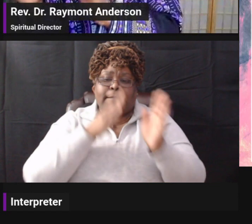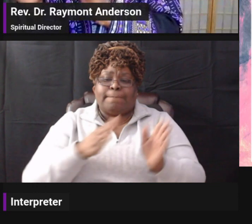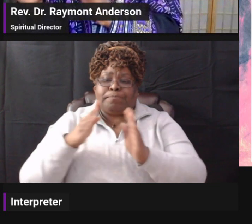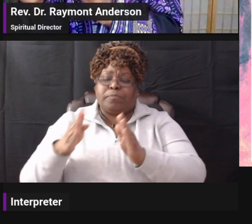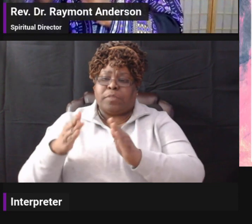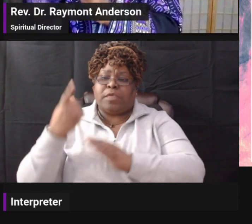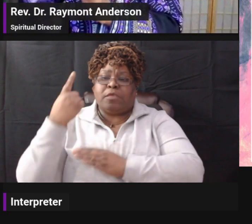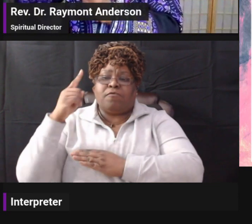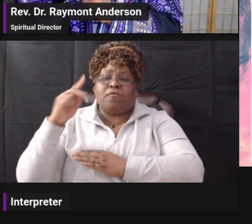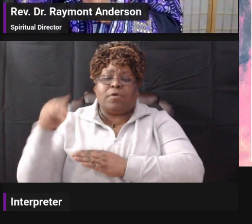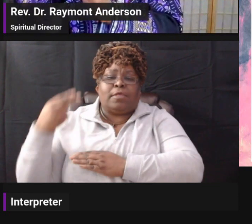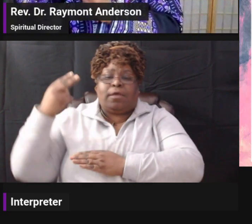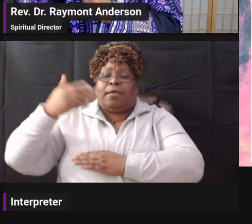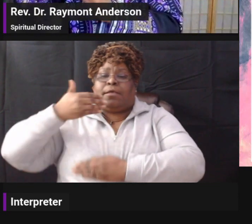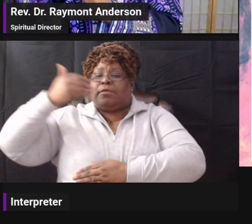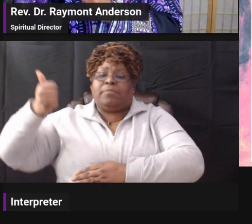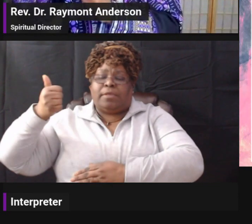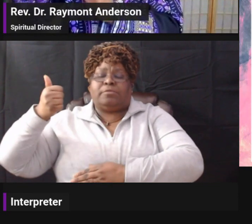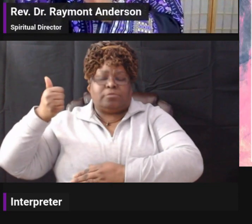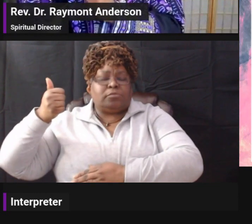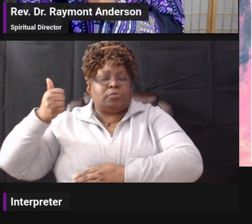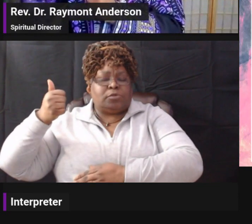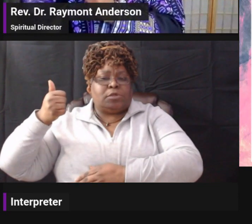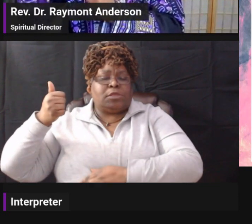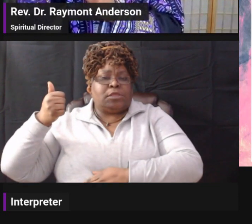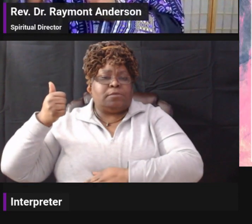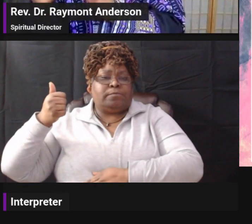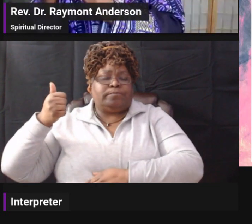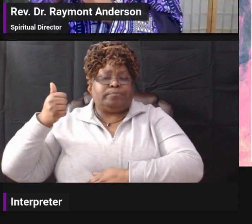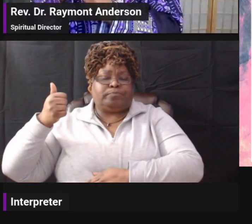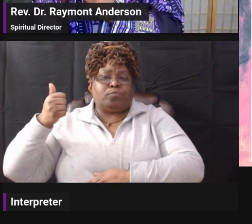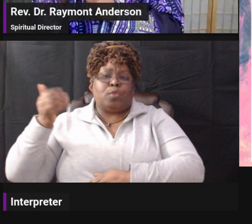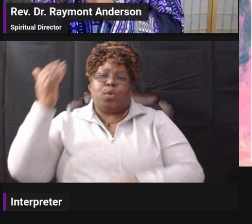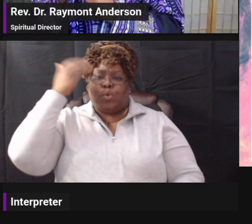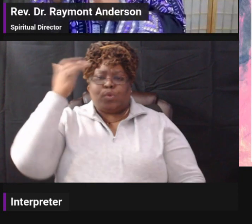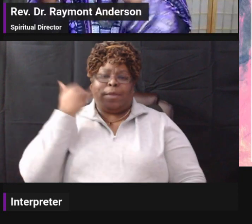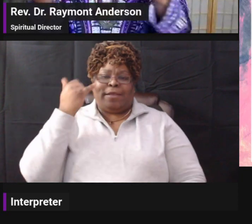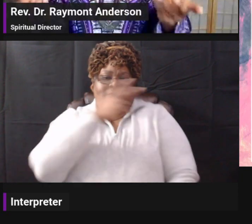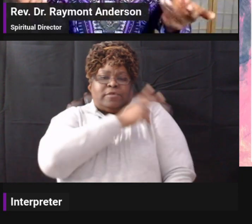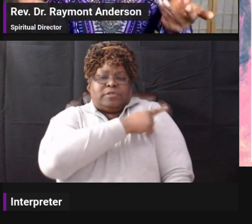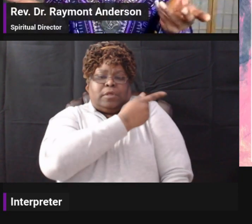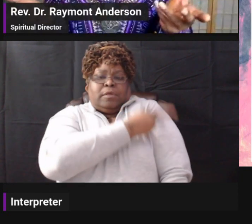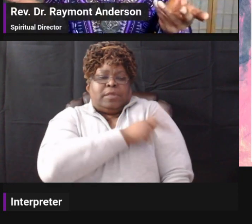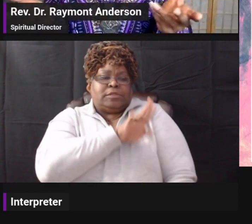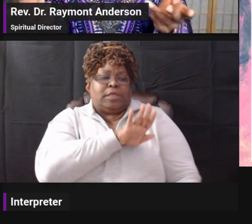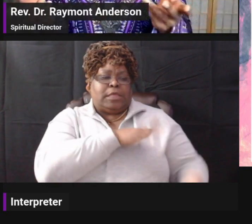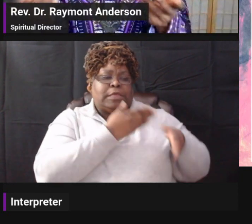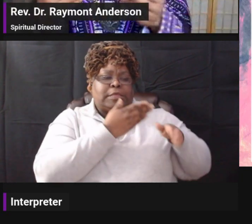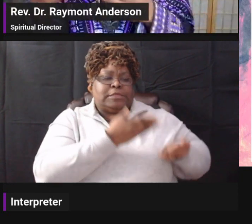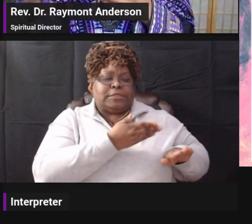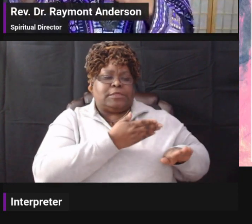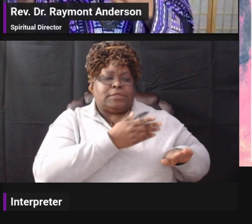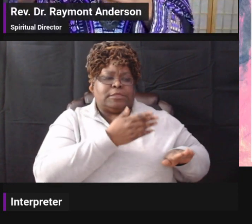create a treatment plan for the highest and best, ideally. And even when, you know, if it's a patient and